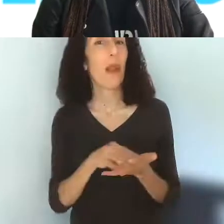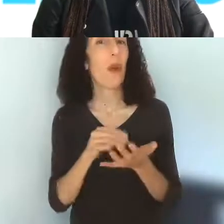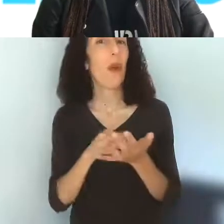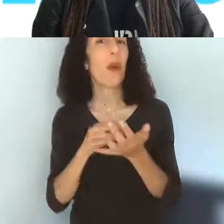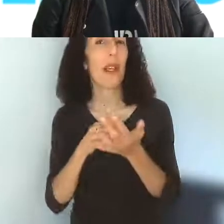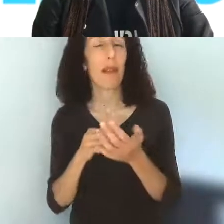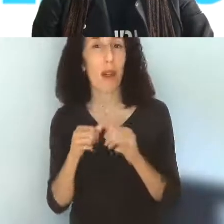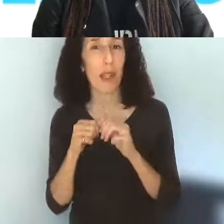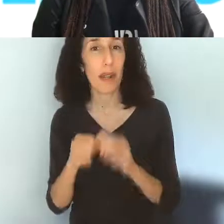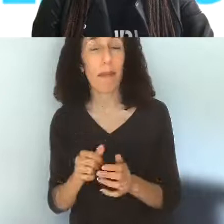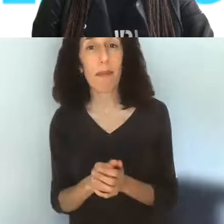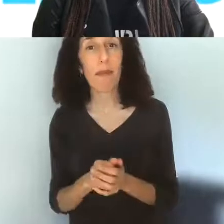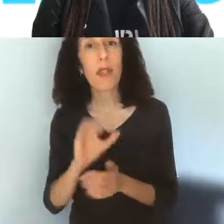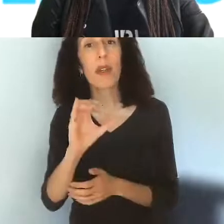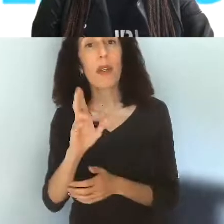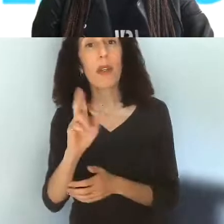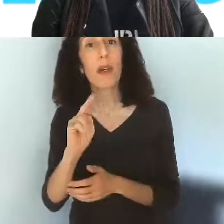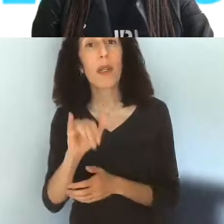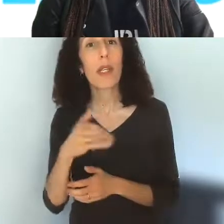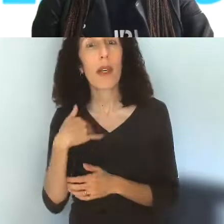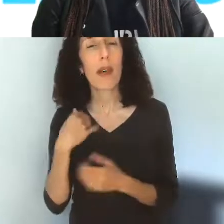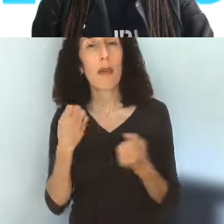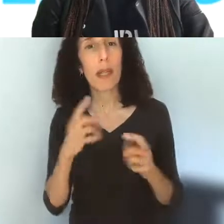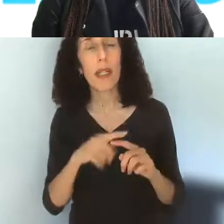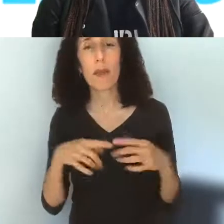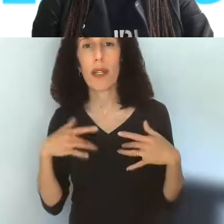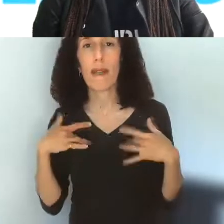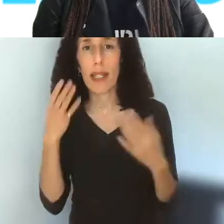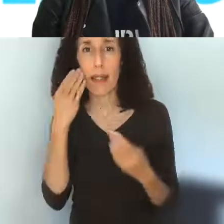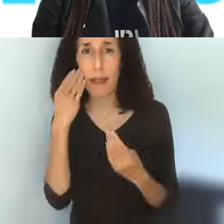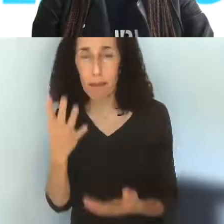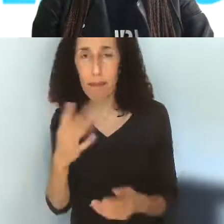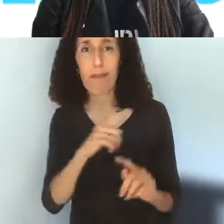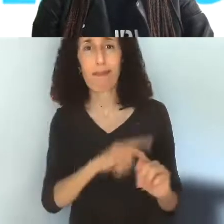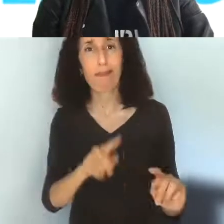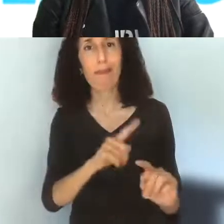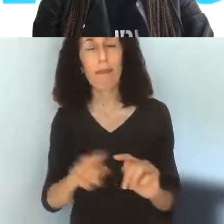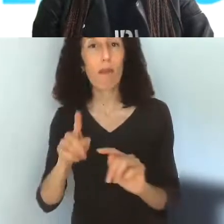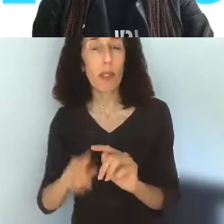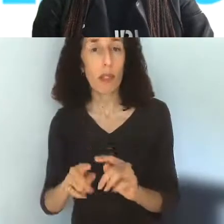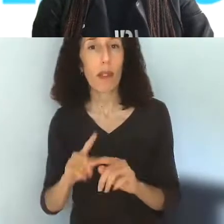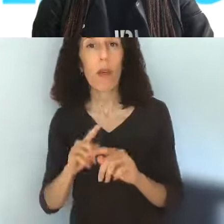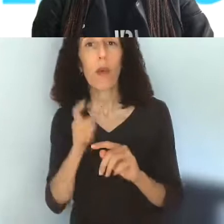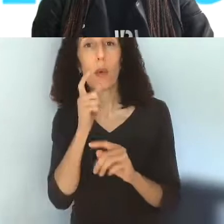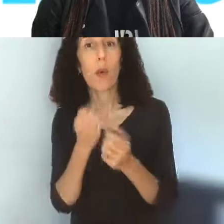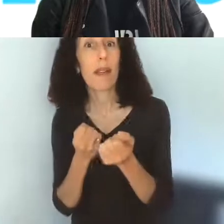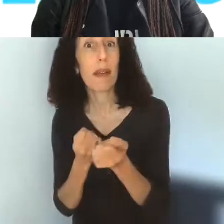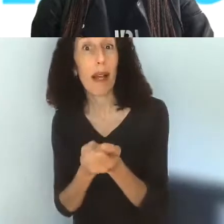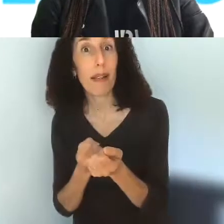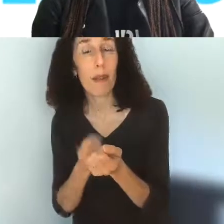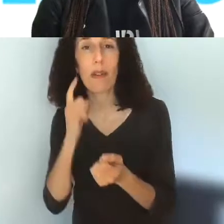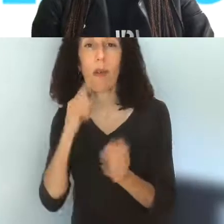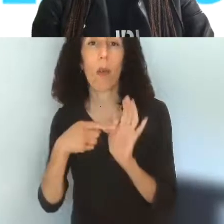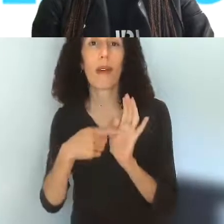happening throughout CUNY, you know, that are sponsored by central office and by the